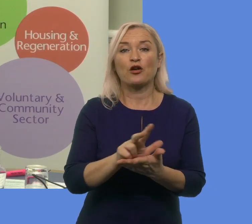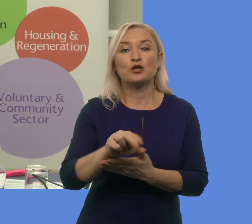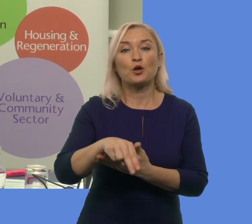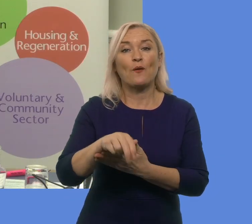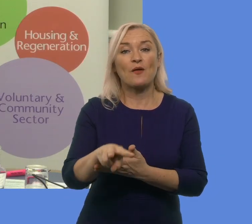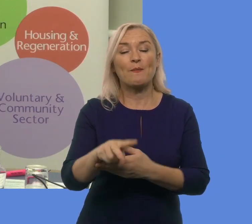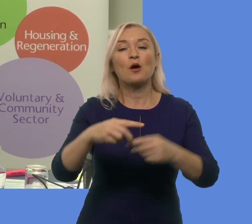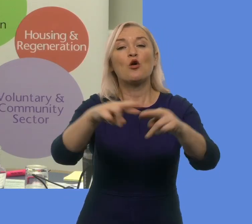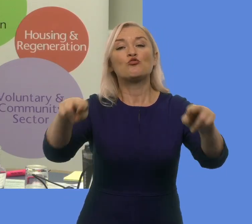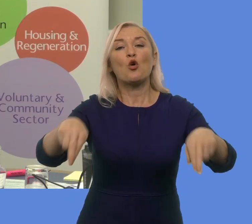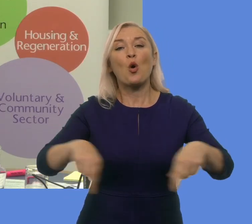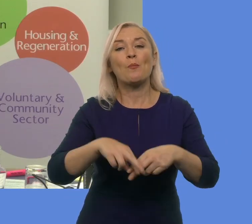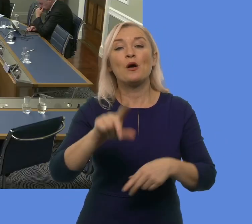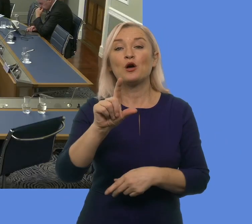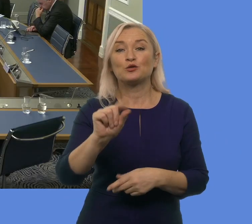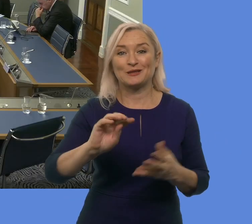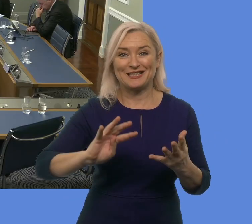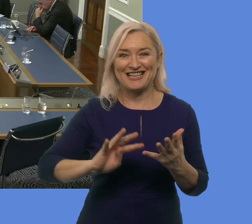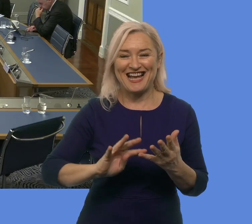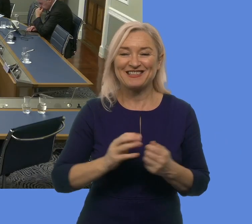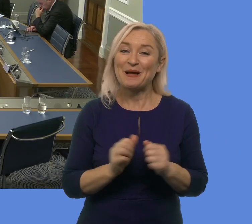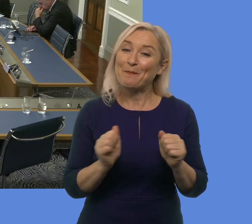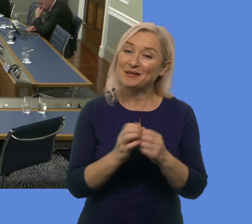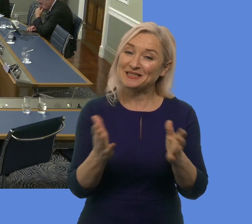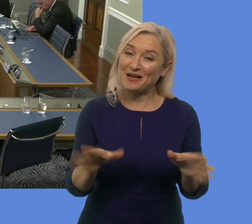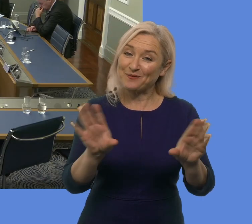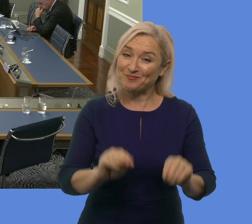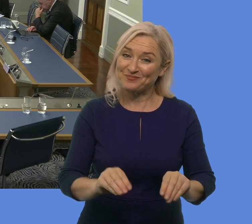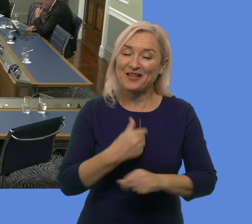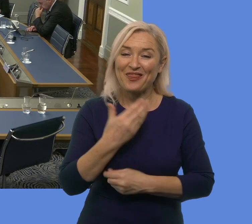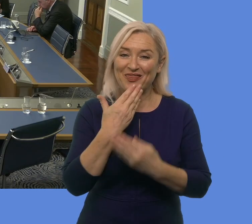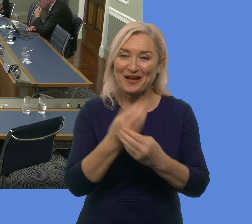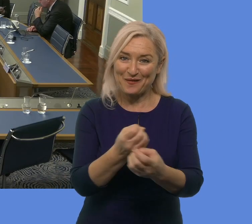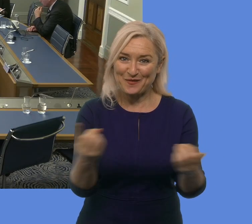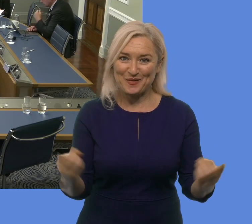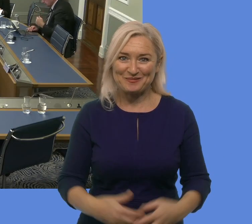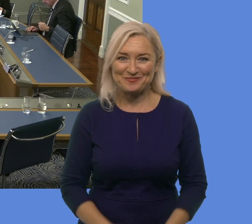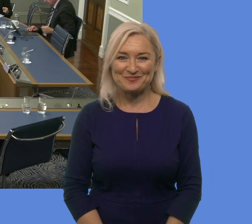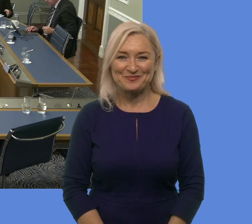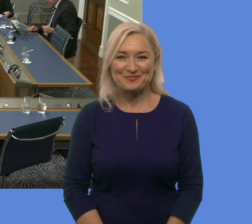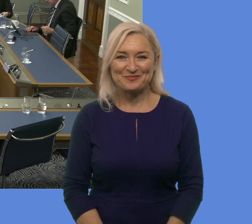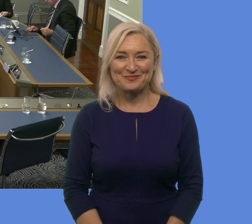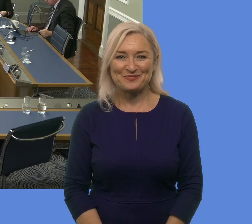in room 29. So the meeting is now adjourned. Thank you, everybody. Thank you. Thank you.